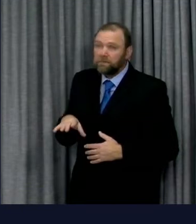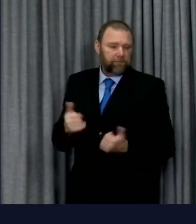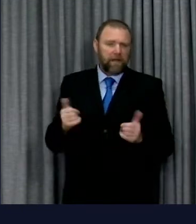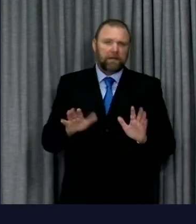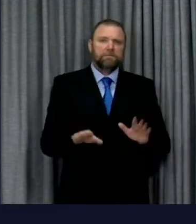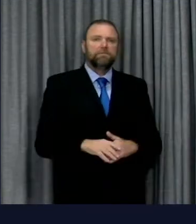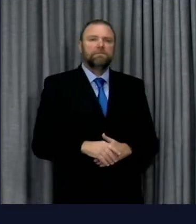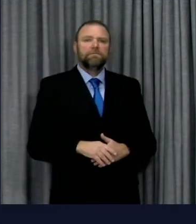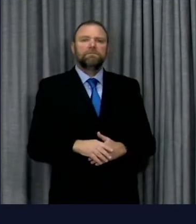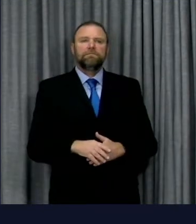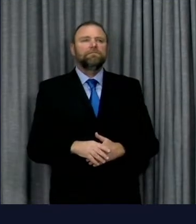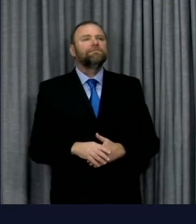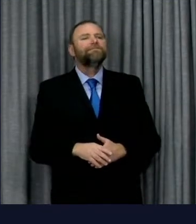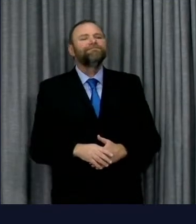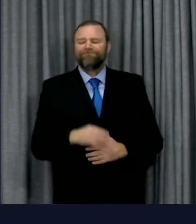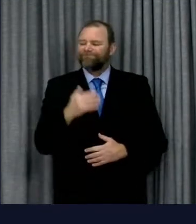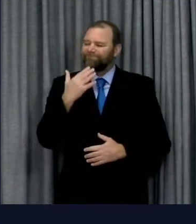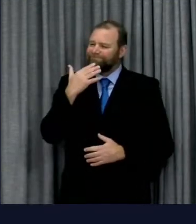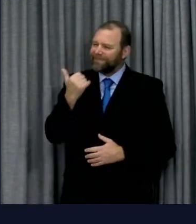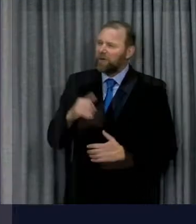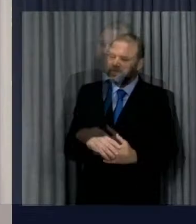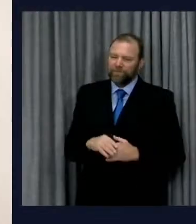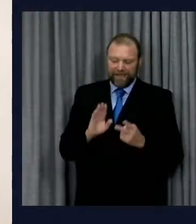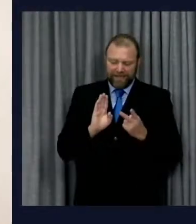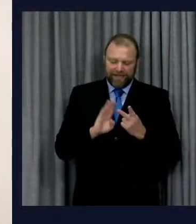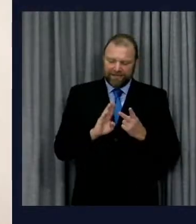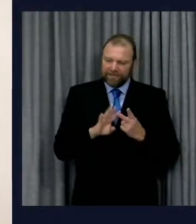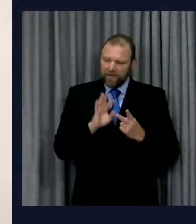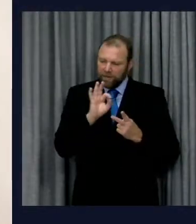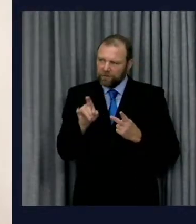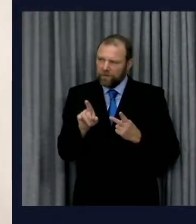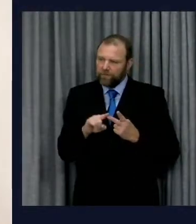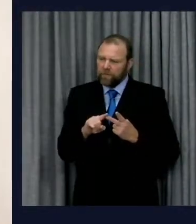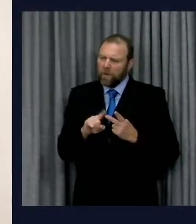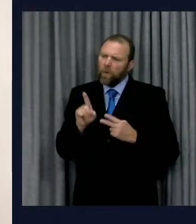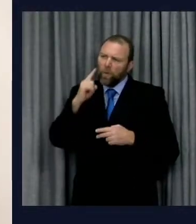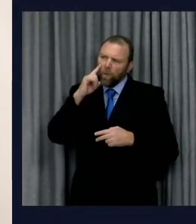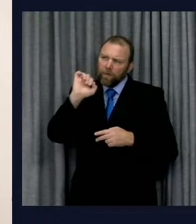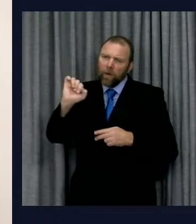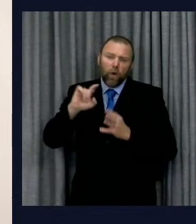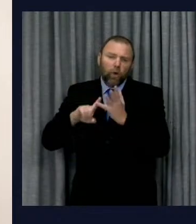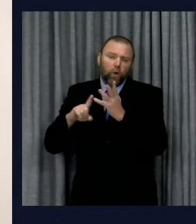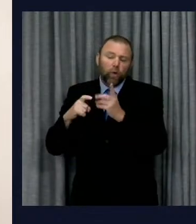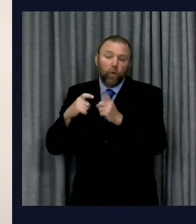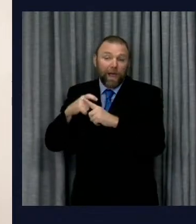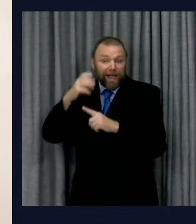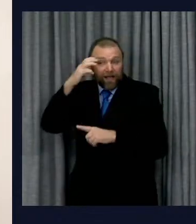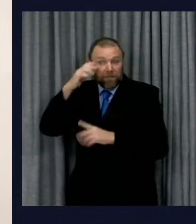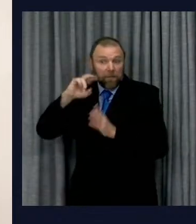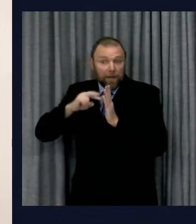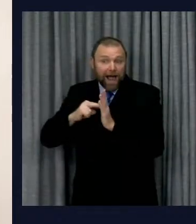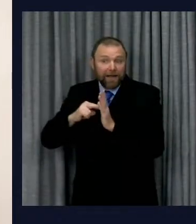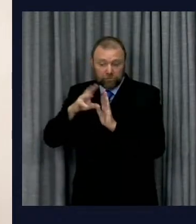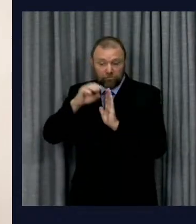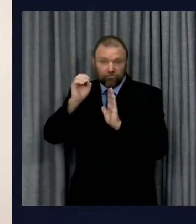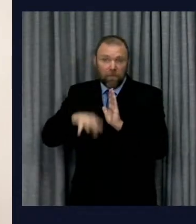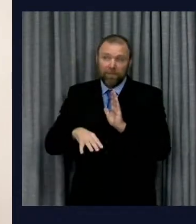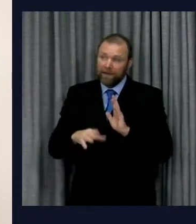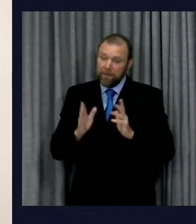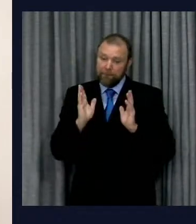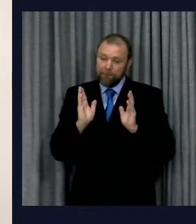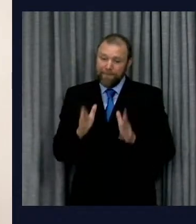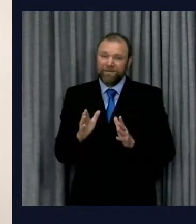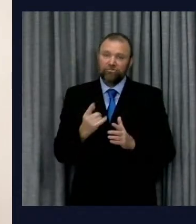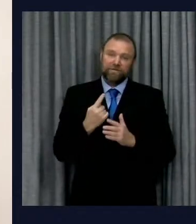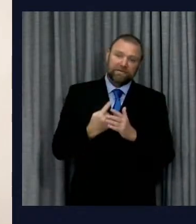anything. Thank you. And secondly, what do you think about the UK government's plans to drop mandatory self-isolation for